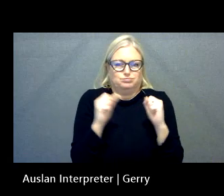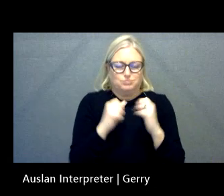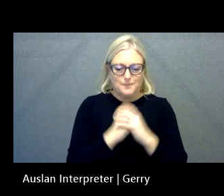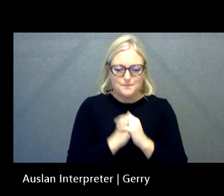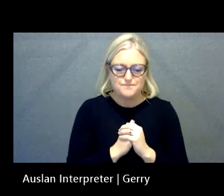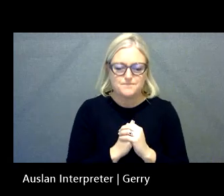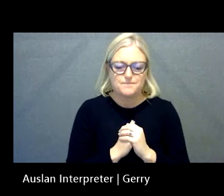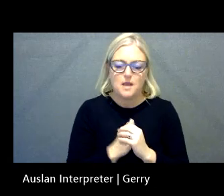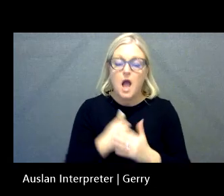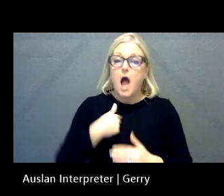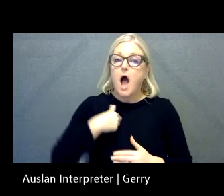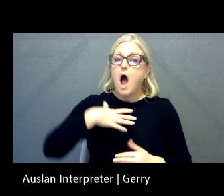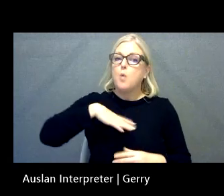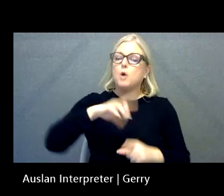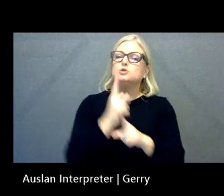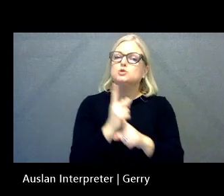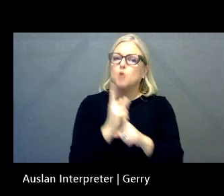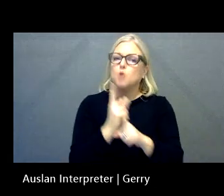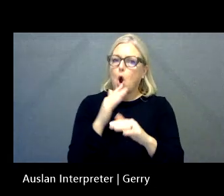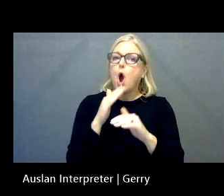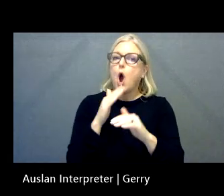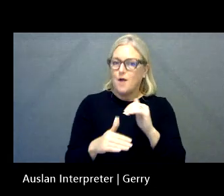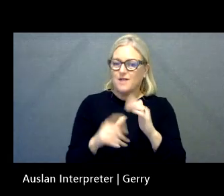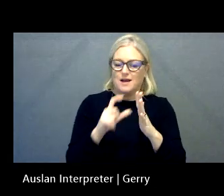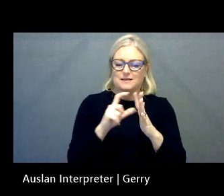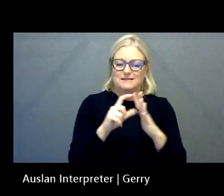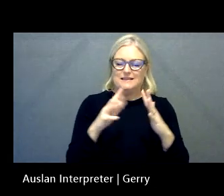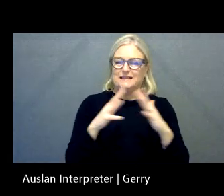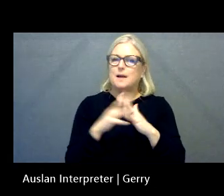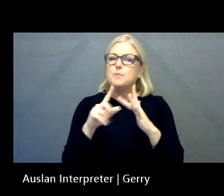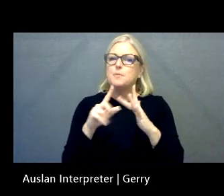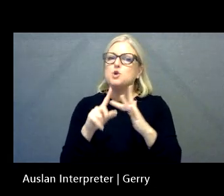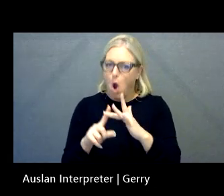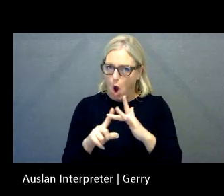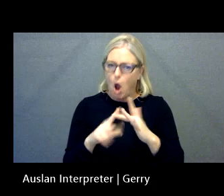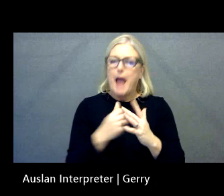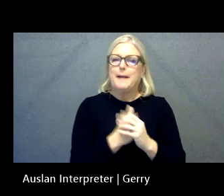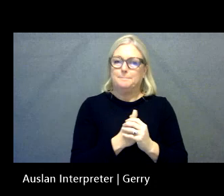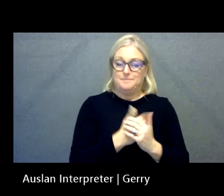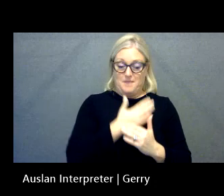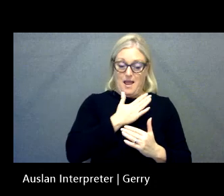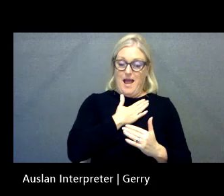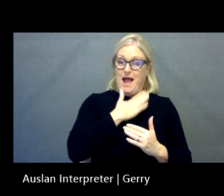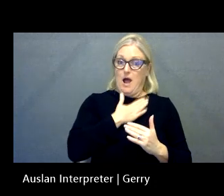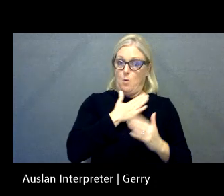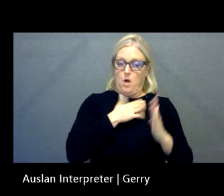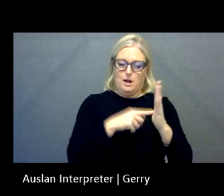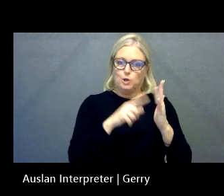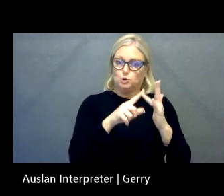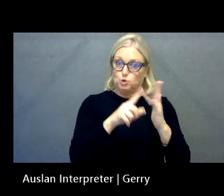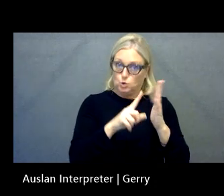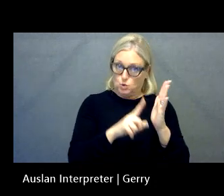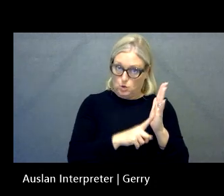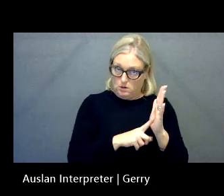how the Disability Wellbeing Index compare to another instrument that's established